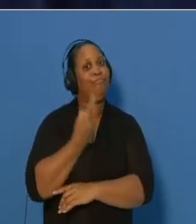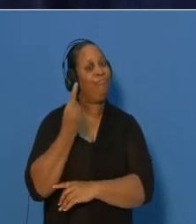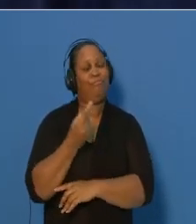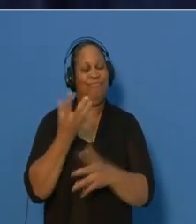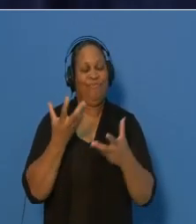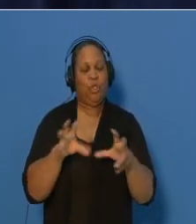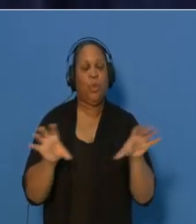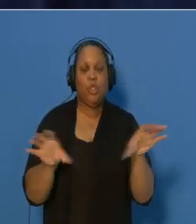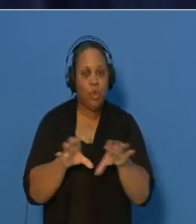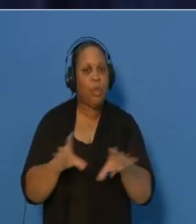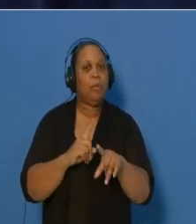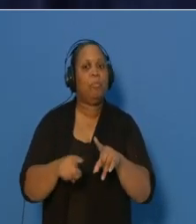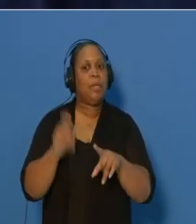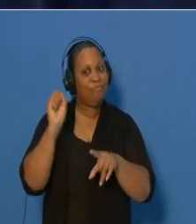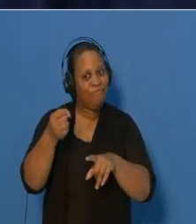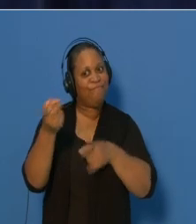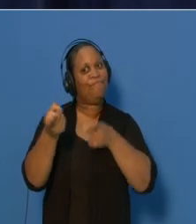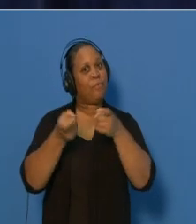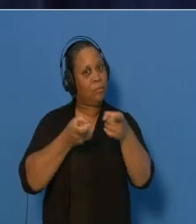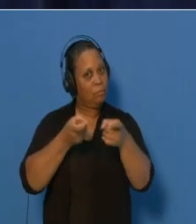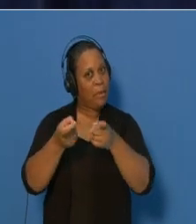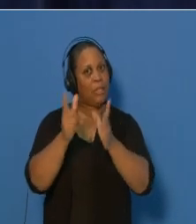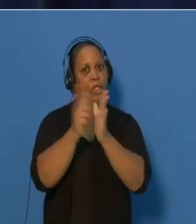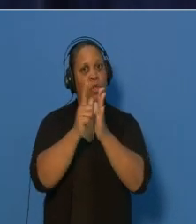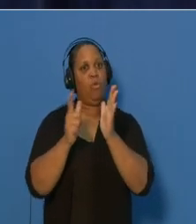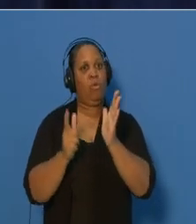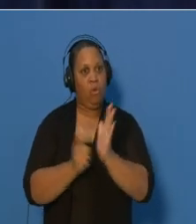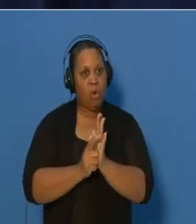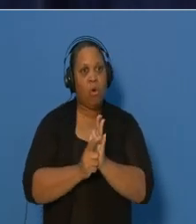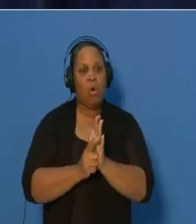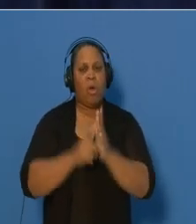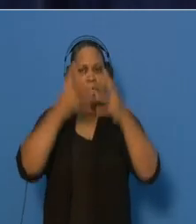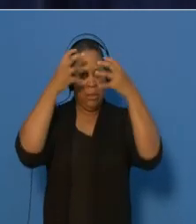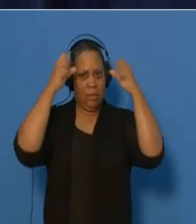to do it, but we will do it to maintain law and order. As the Premier gave us